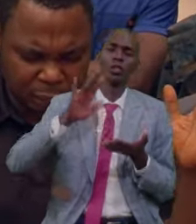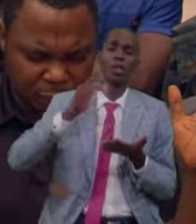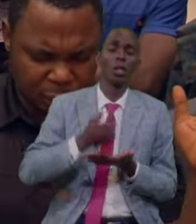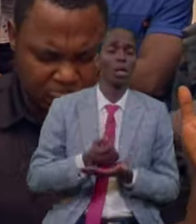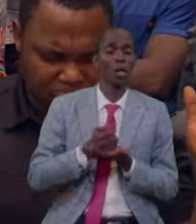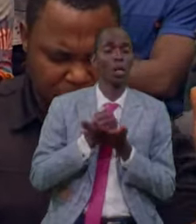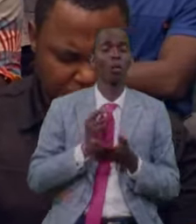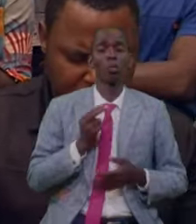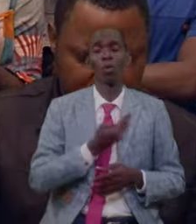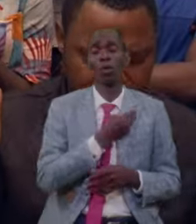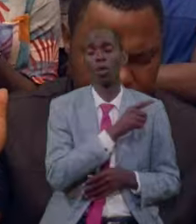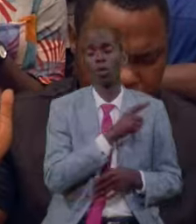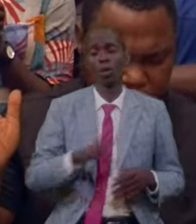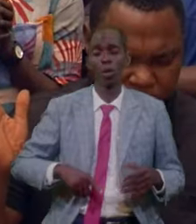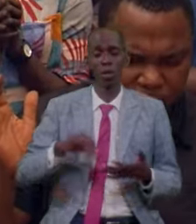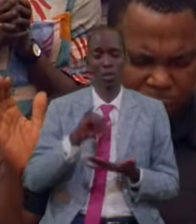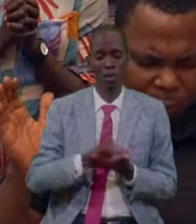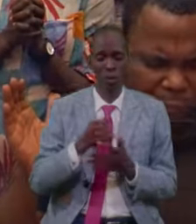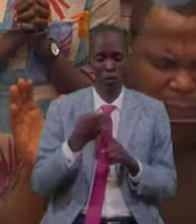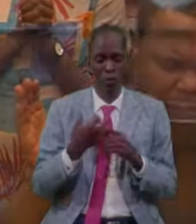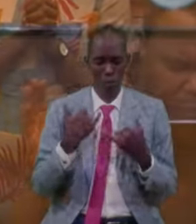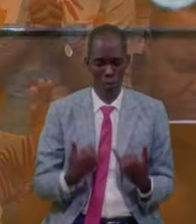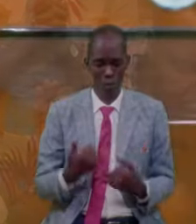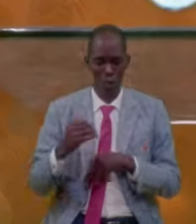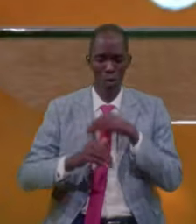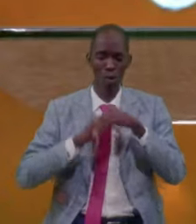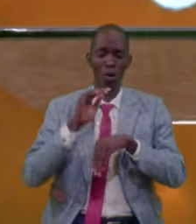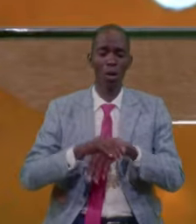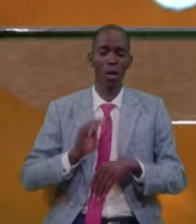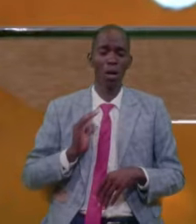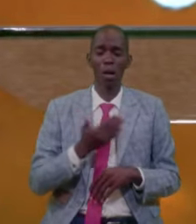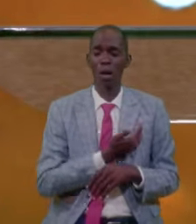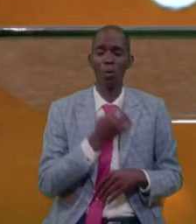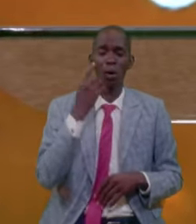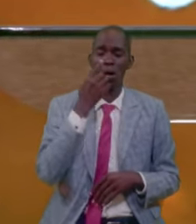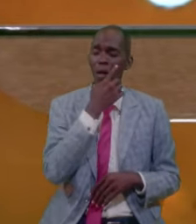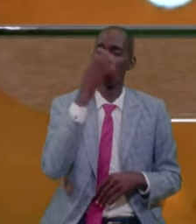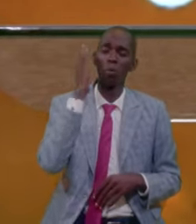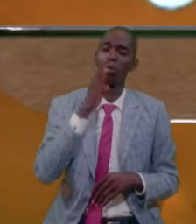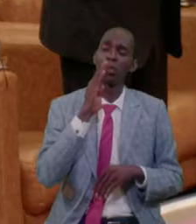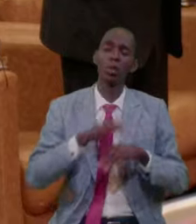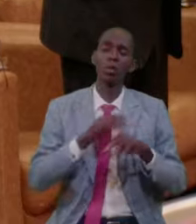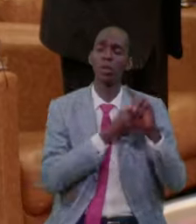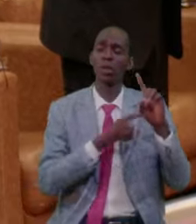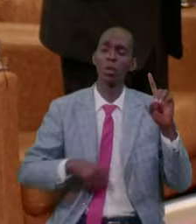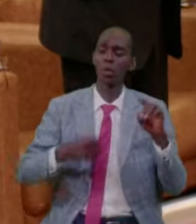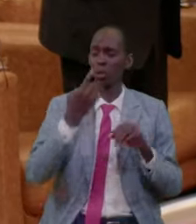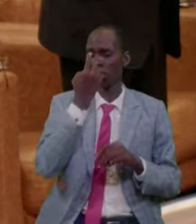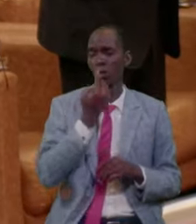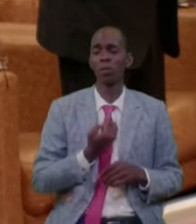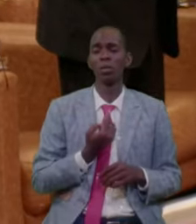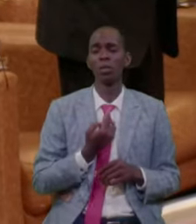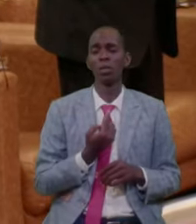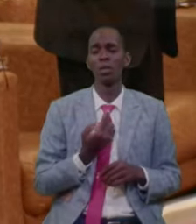Lord, that from now on, our eyes will be on the Lord alone.